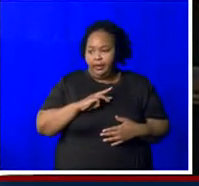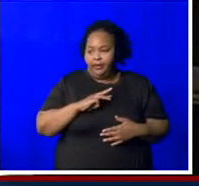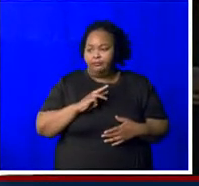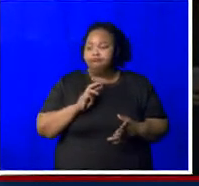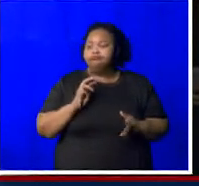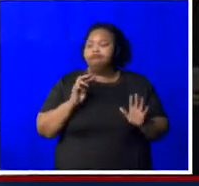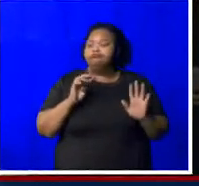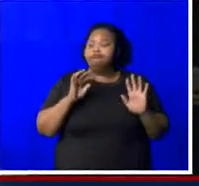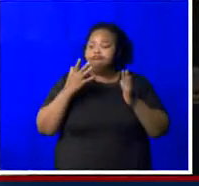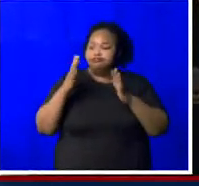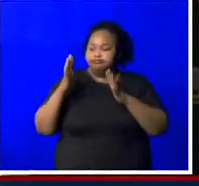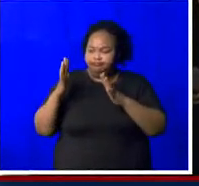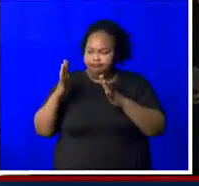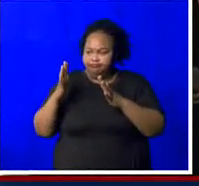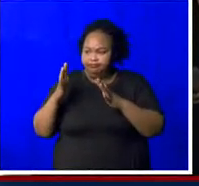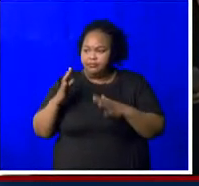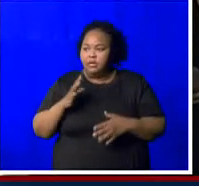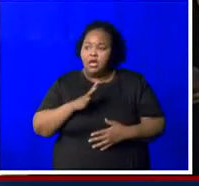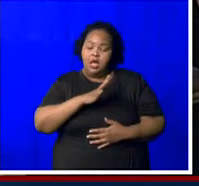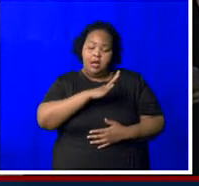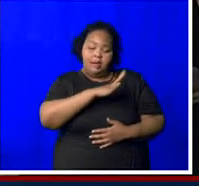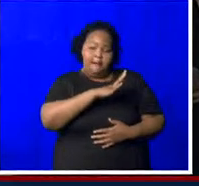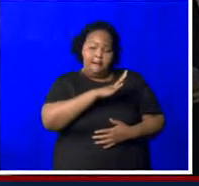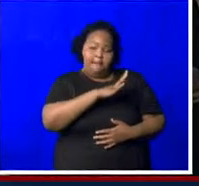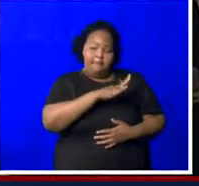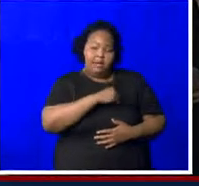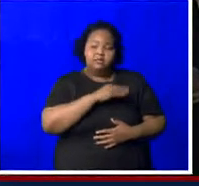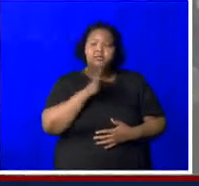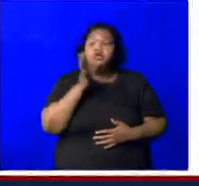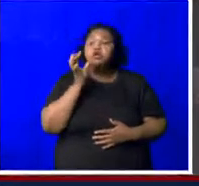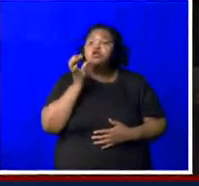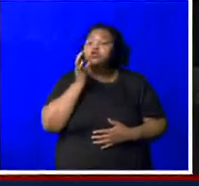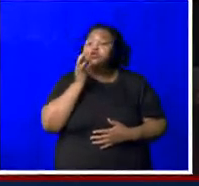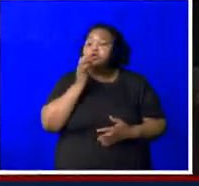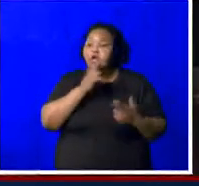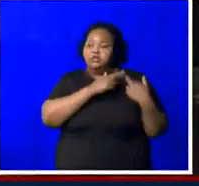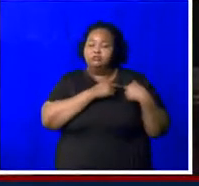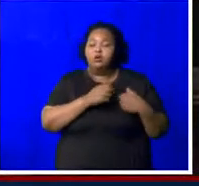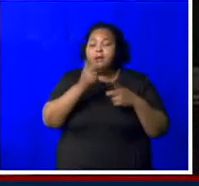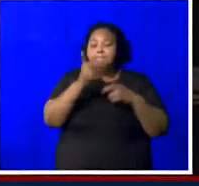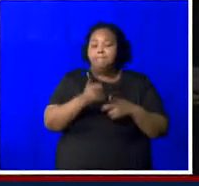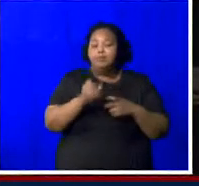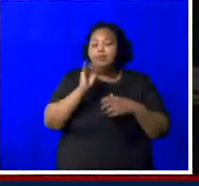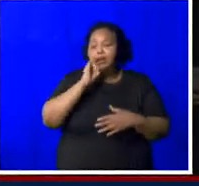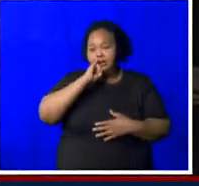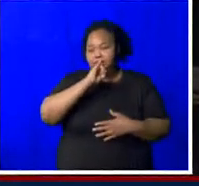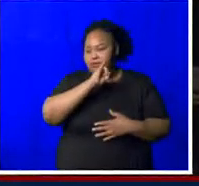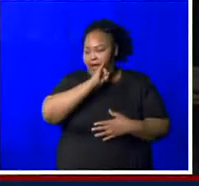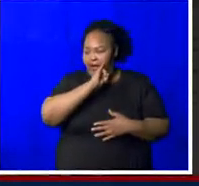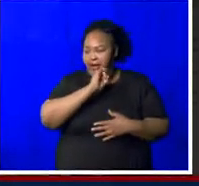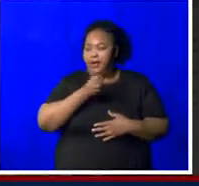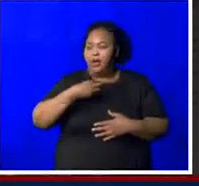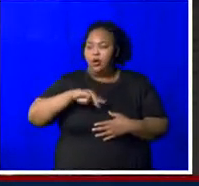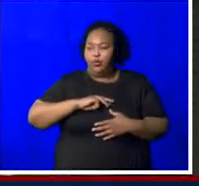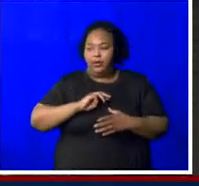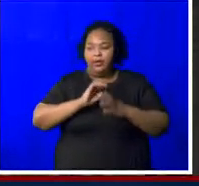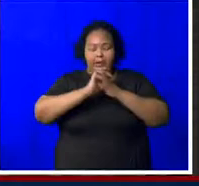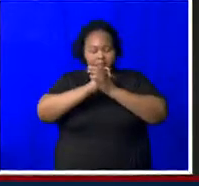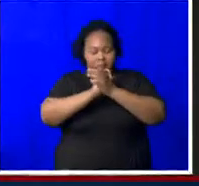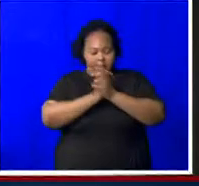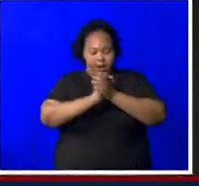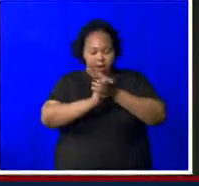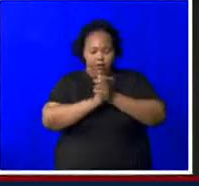who planned the attack on the Zionist regime. We are proud of them.